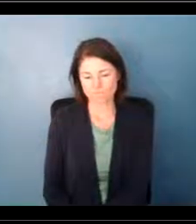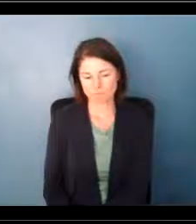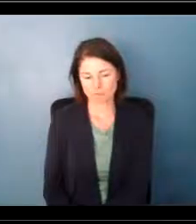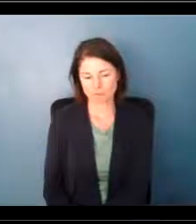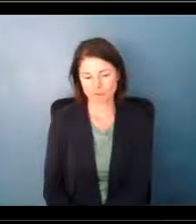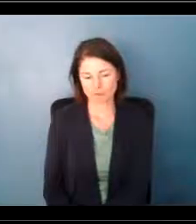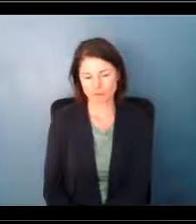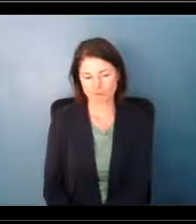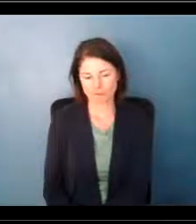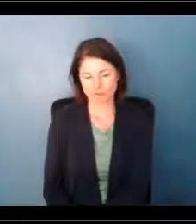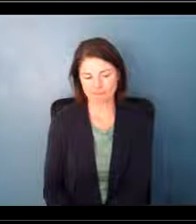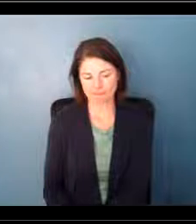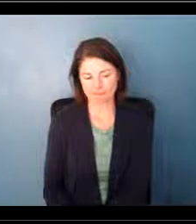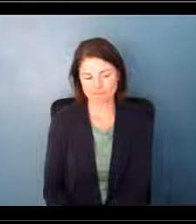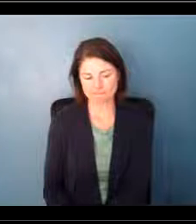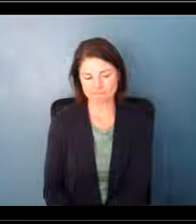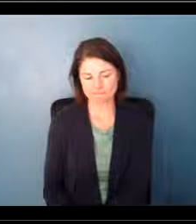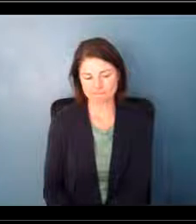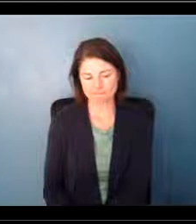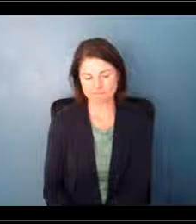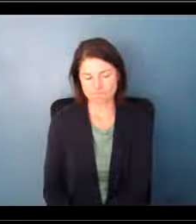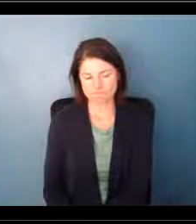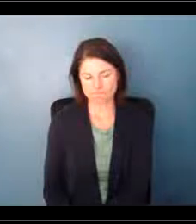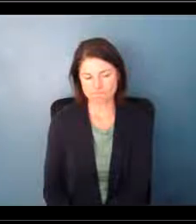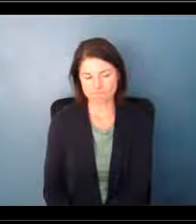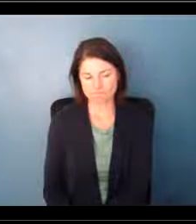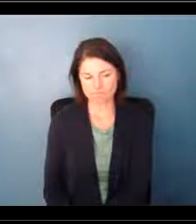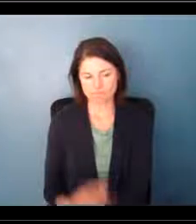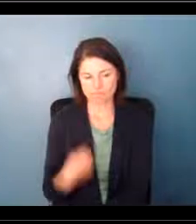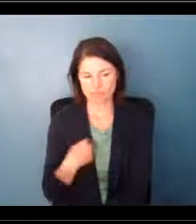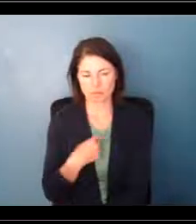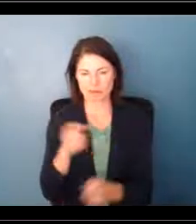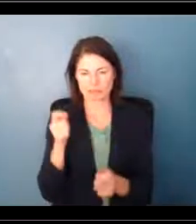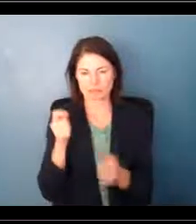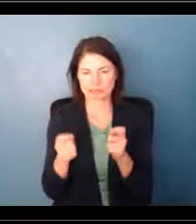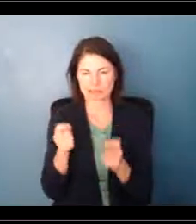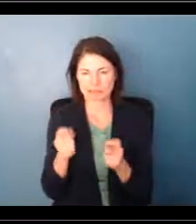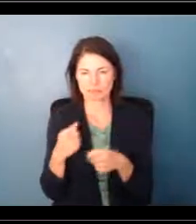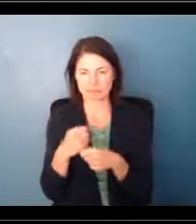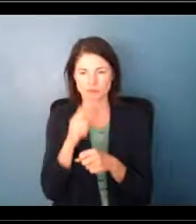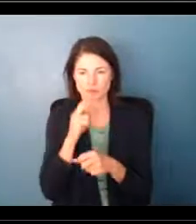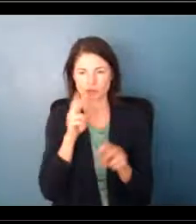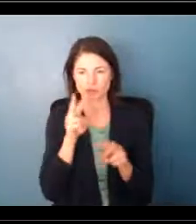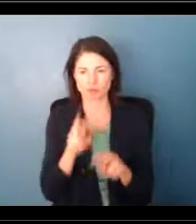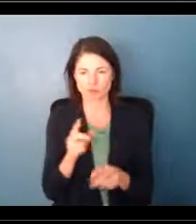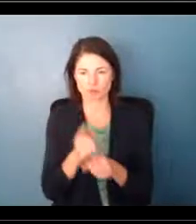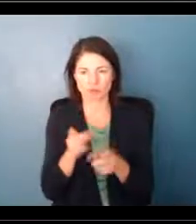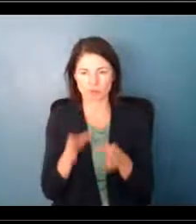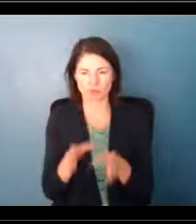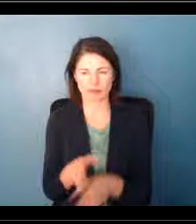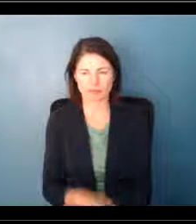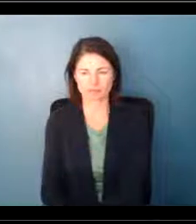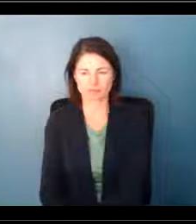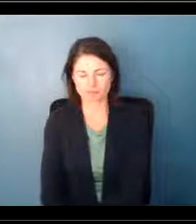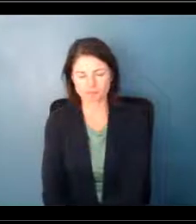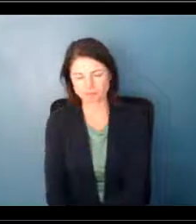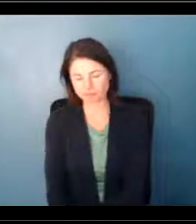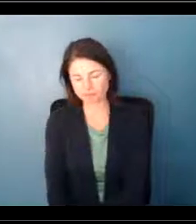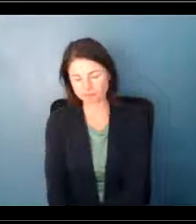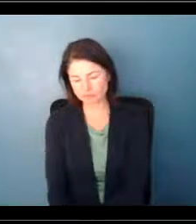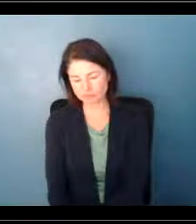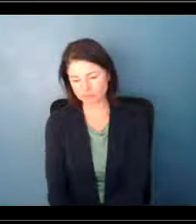being responsive and we're being able to look at this in the right way. And so I think moving forward, as we're working